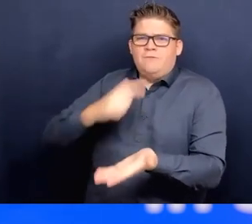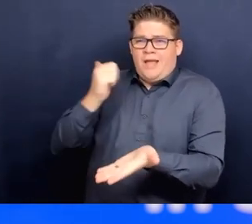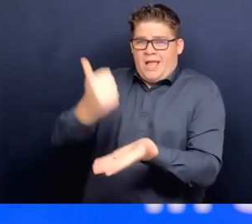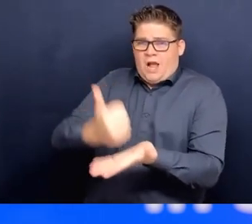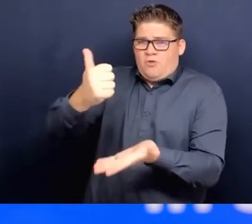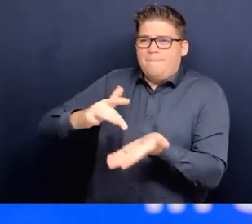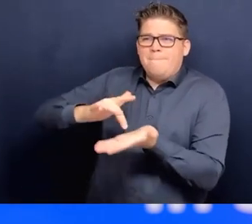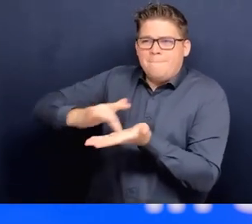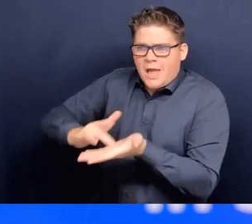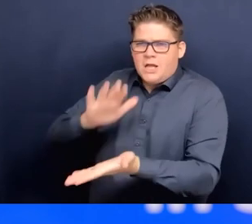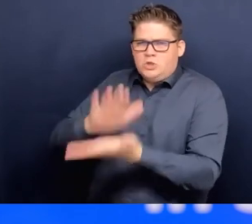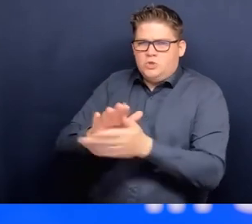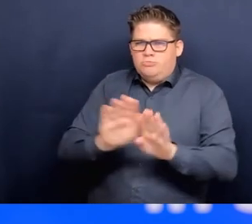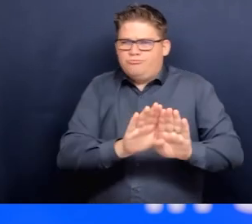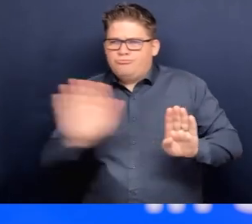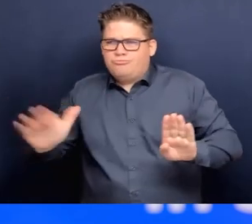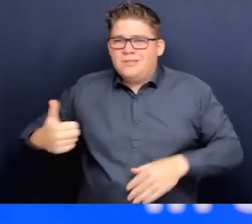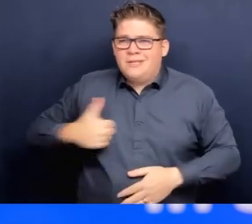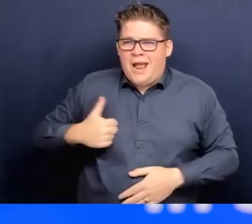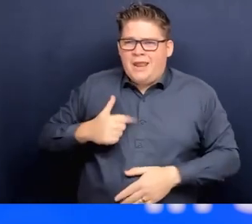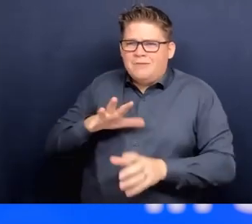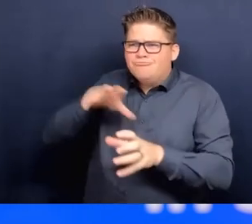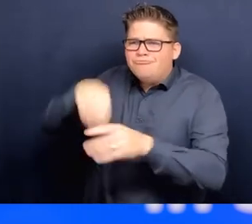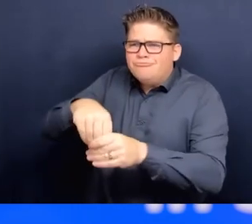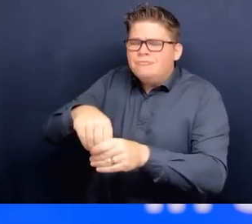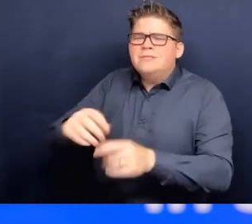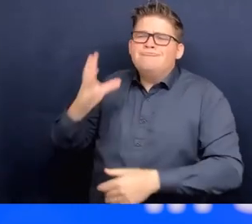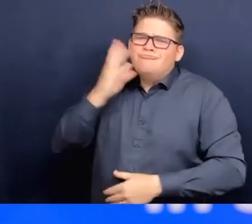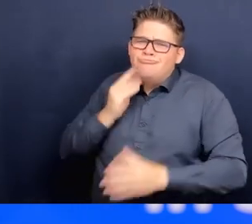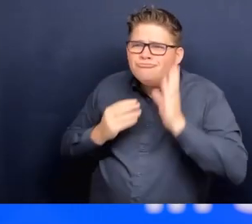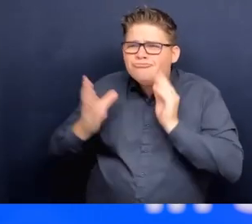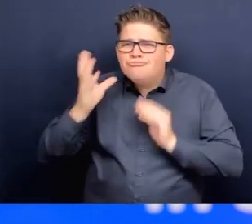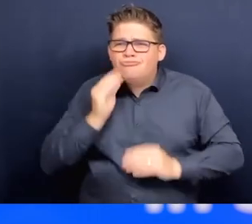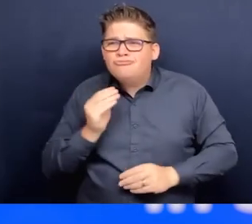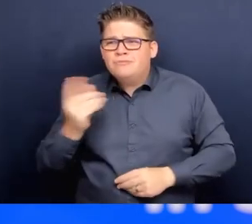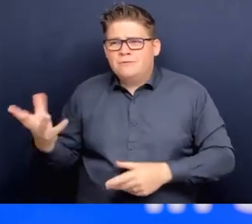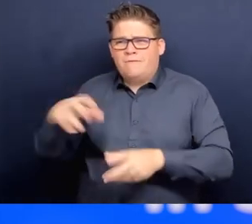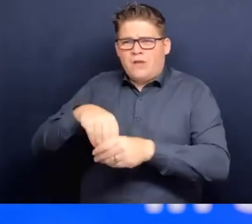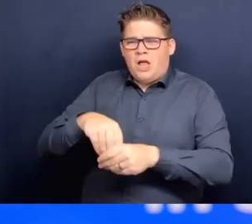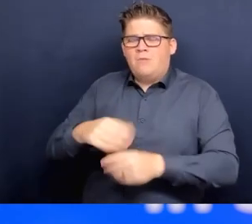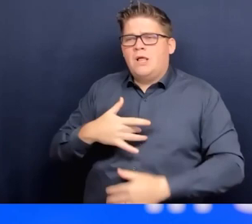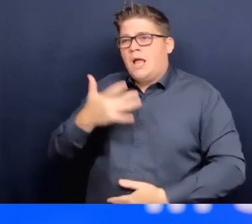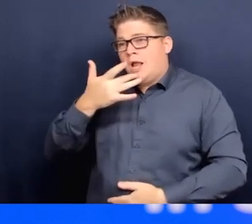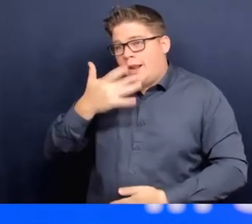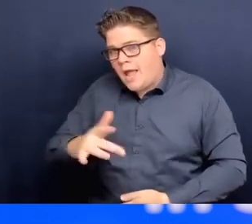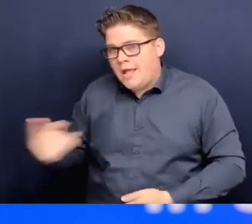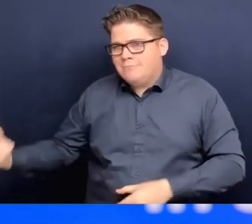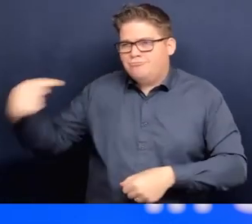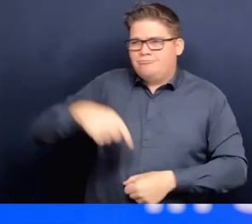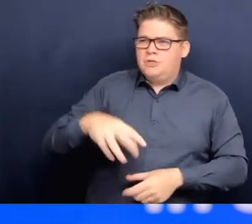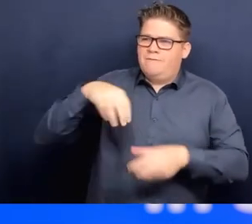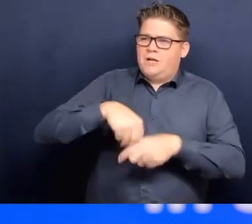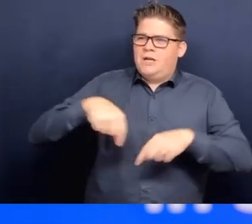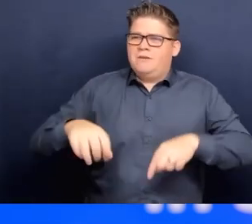member of the Committee on Accreditation and Canadian Medical School, of Canadian Medical Schools. So we are in good hands. We're lucky to